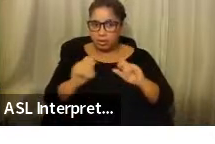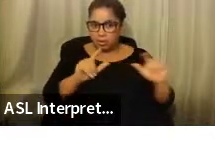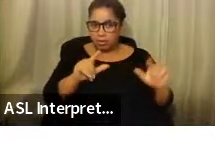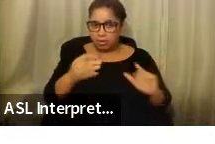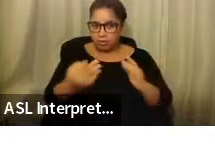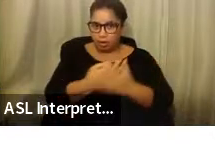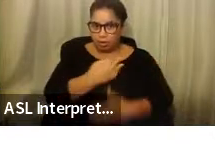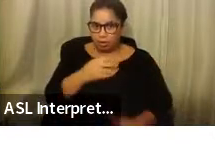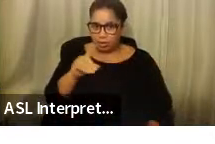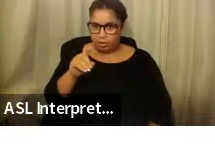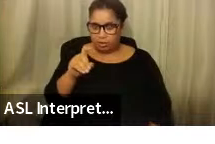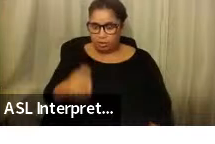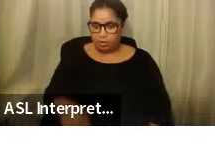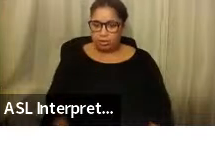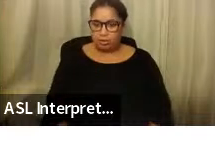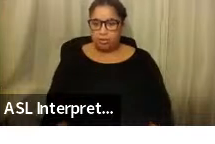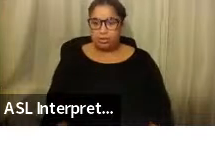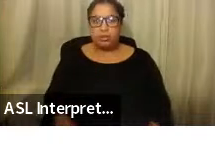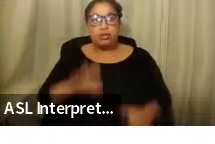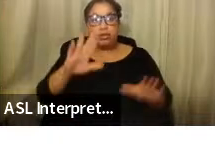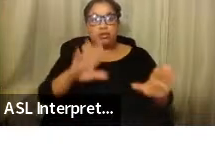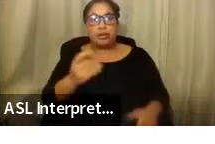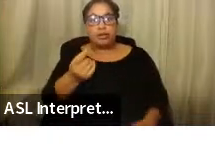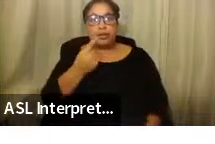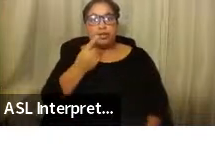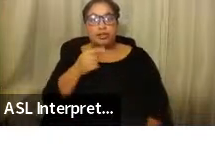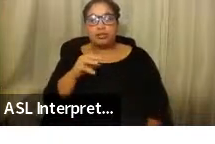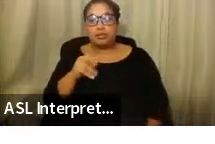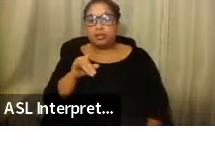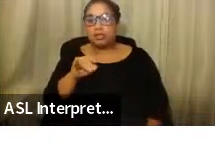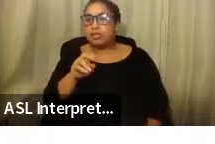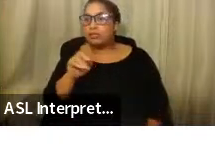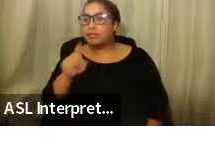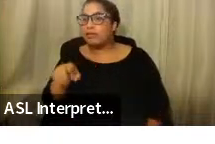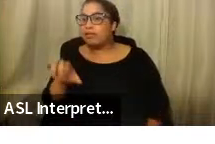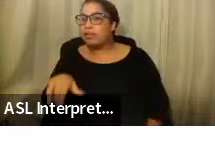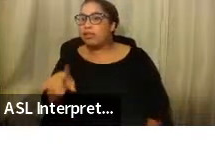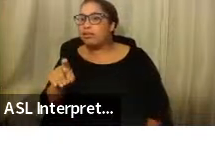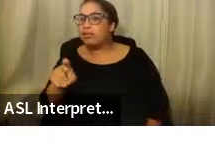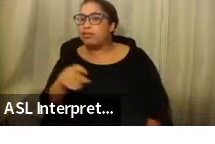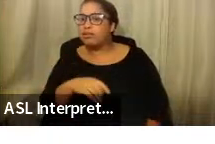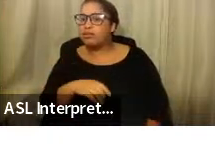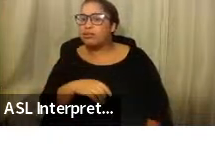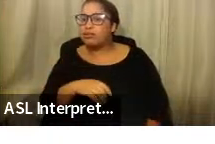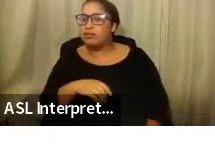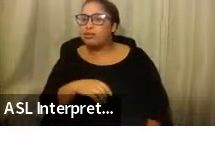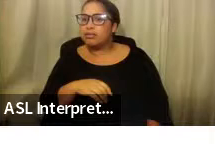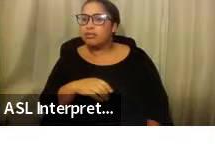fresh? That's a great question, Maylene. Is that the case?